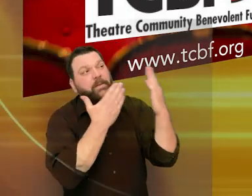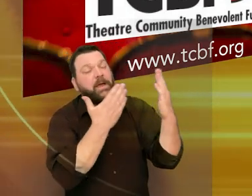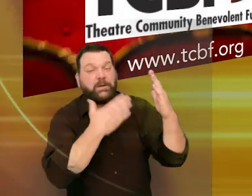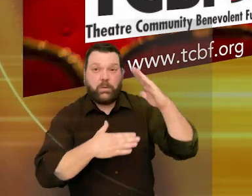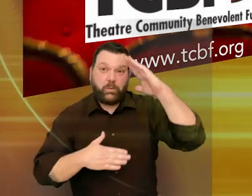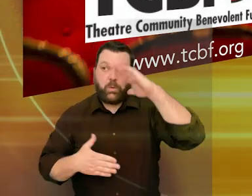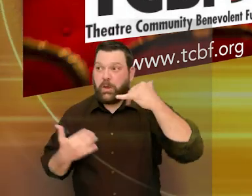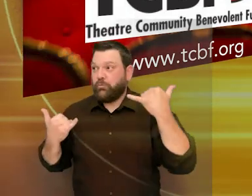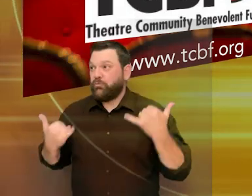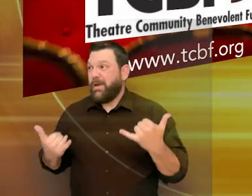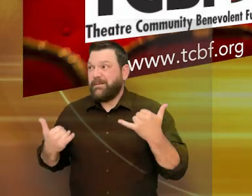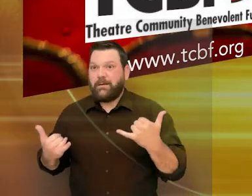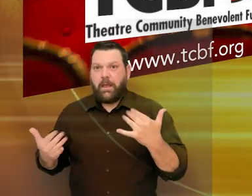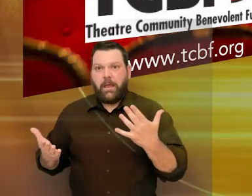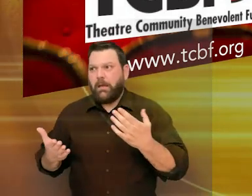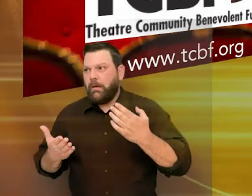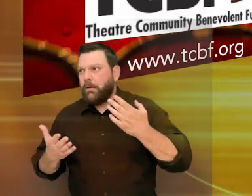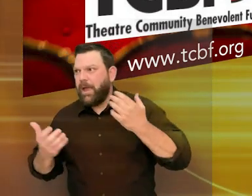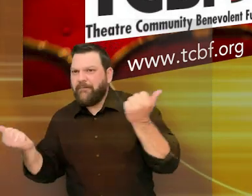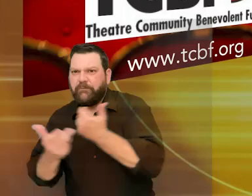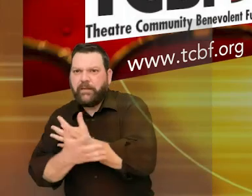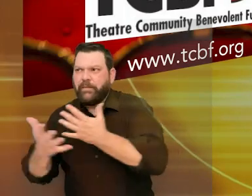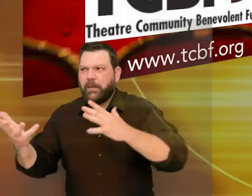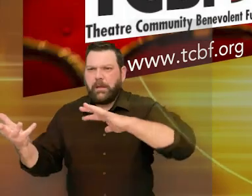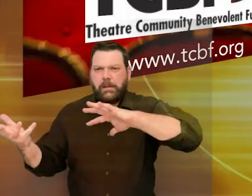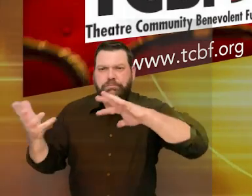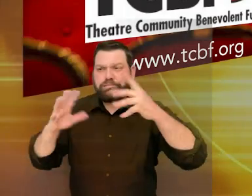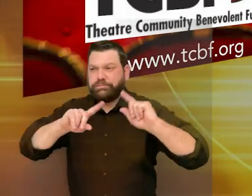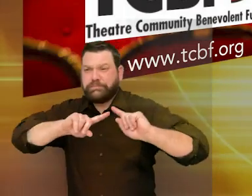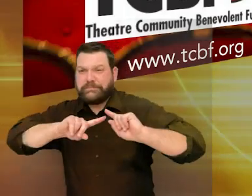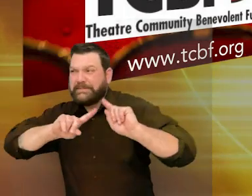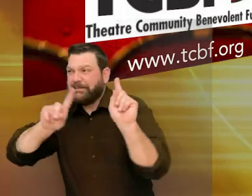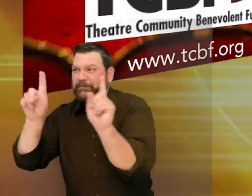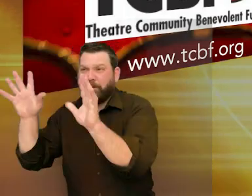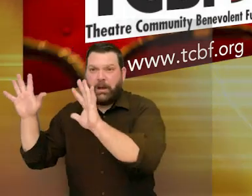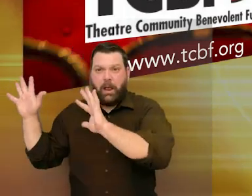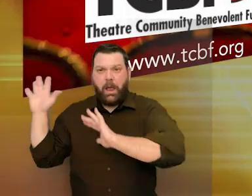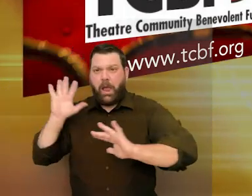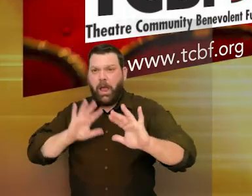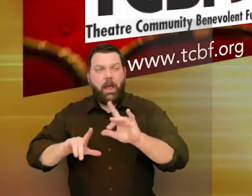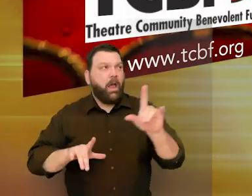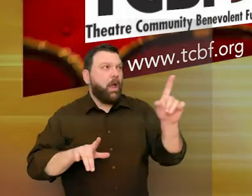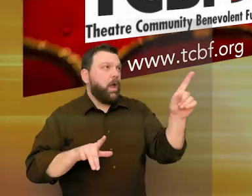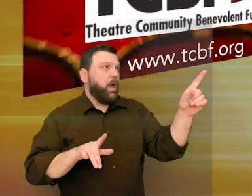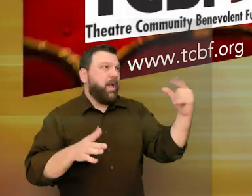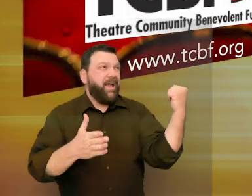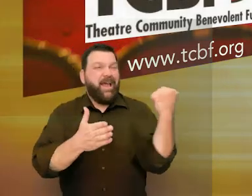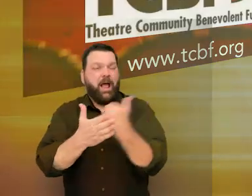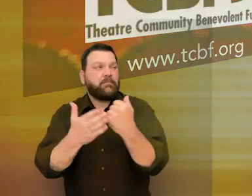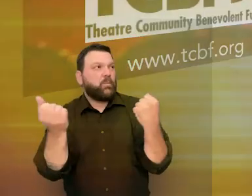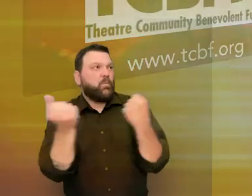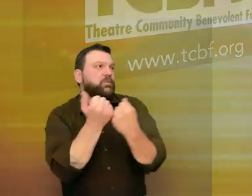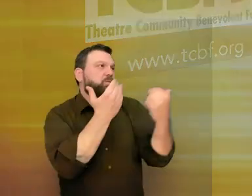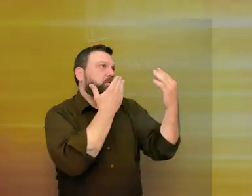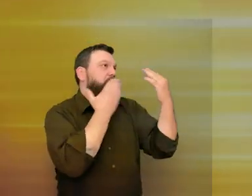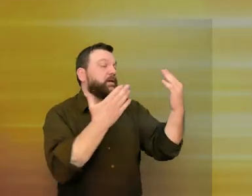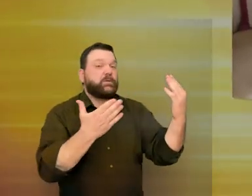for theater artists who are certainly among the hardest hit in this unfathomably difficult and